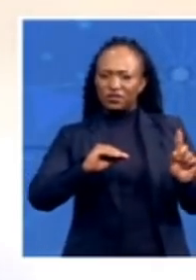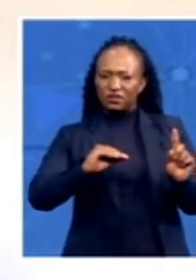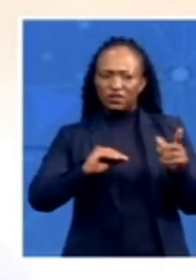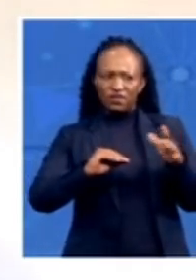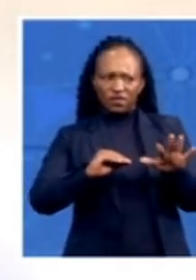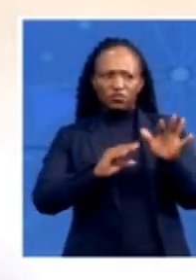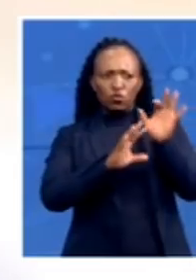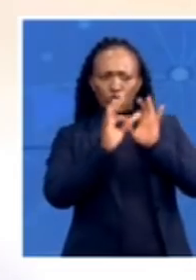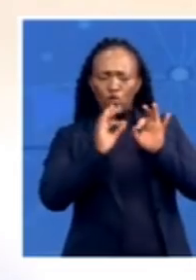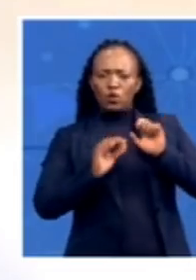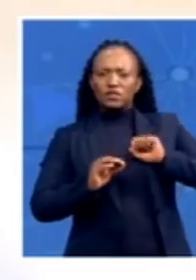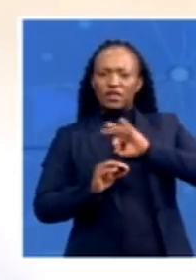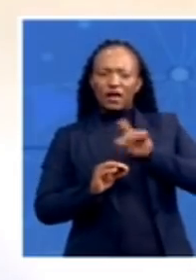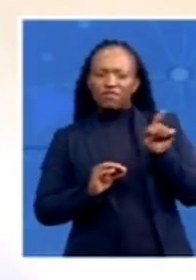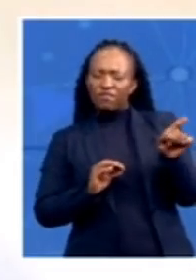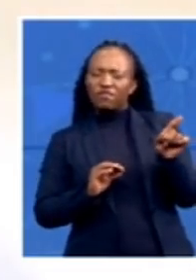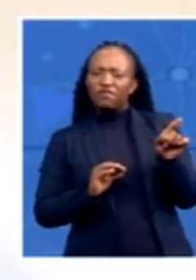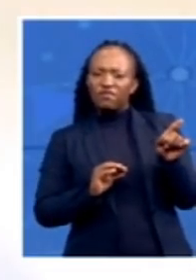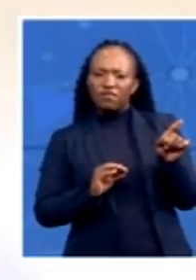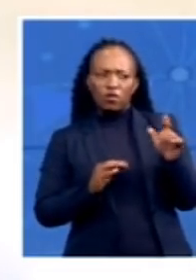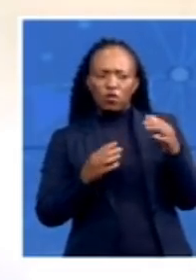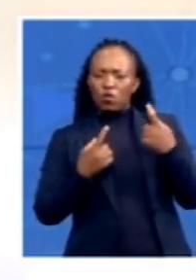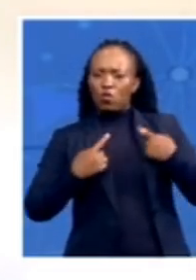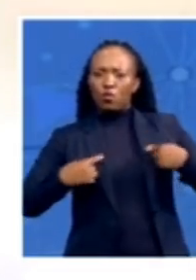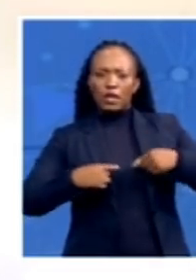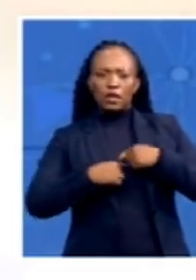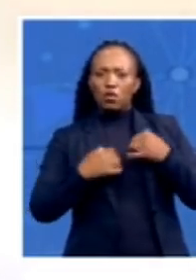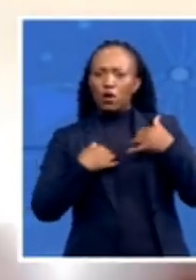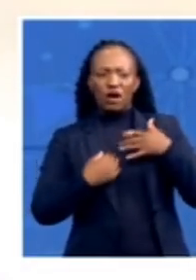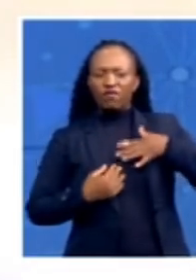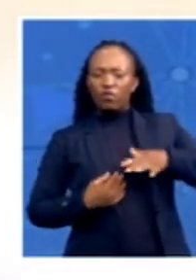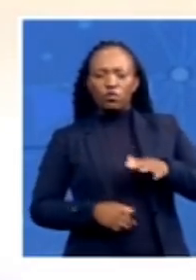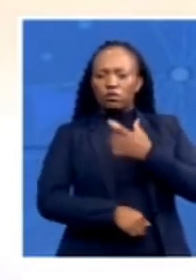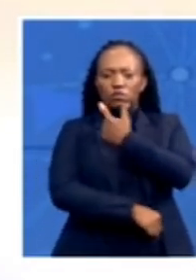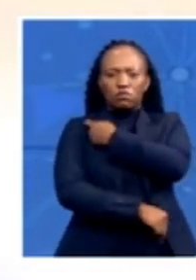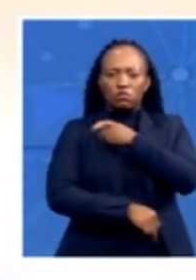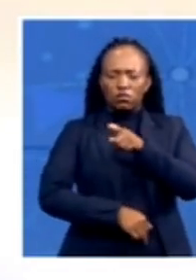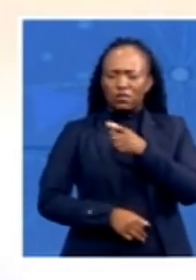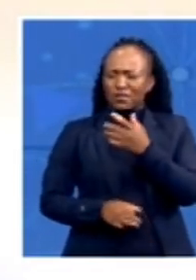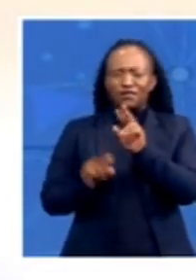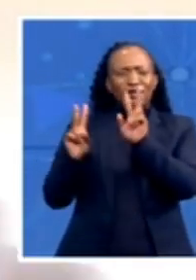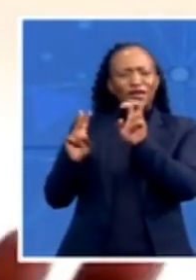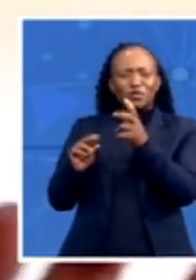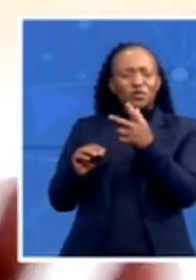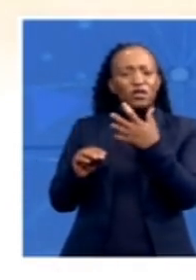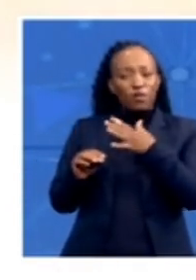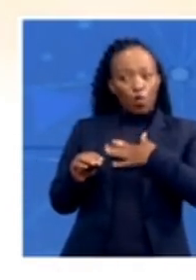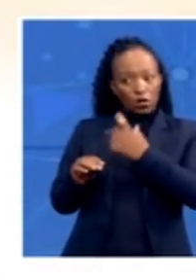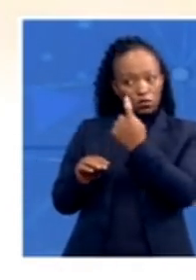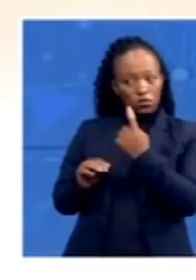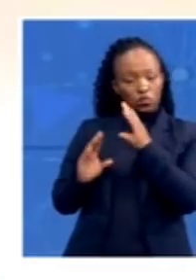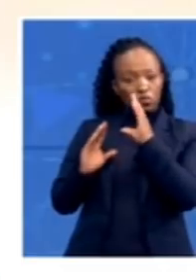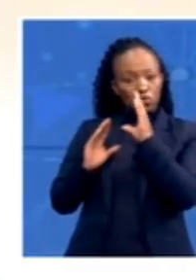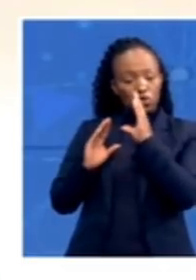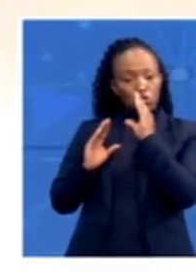are worried she doesn't want to vaccinate. So I say, well, if she wants to talk to me about it. So she comes up and says, I will not vaccinate